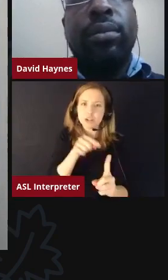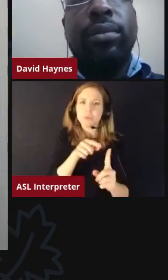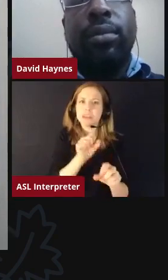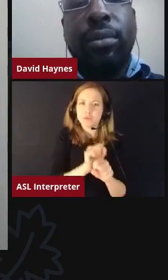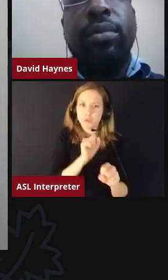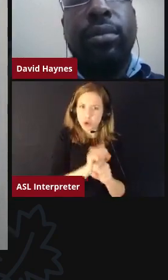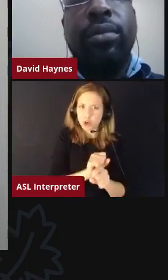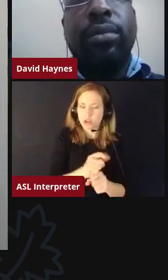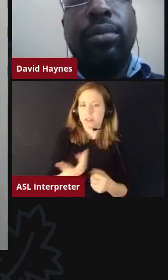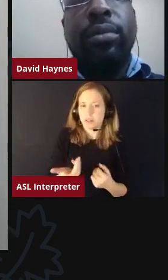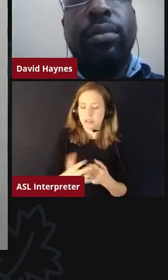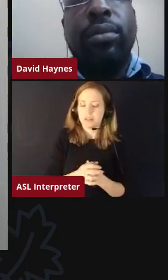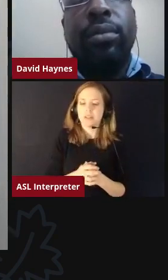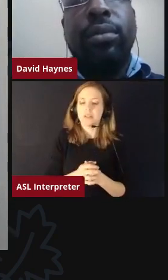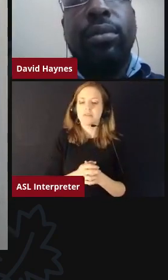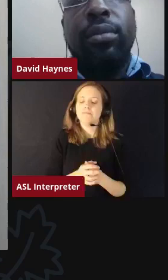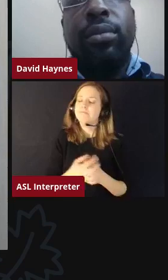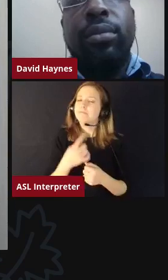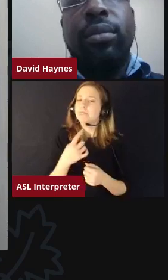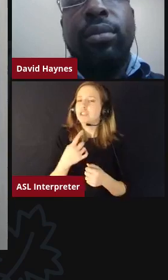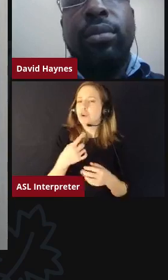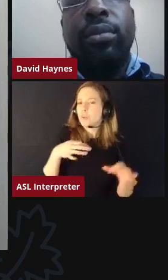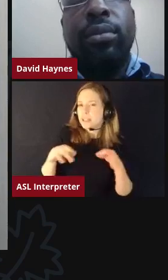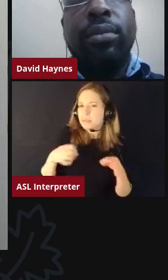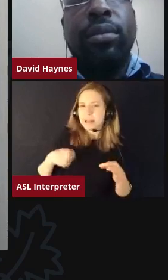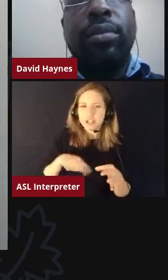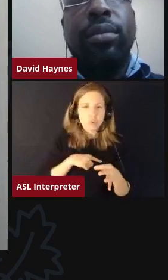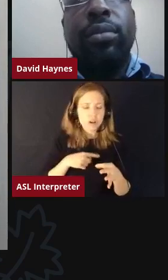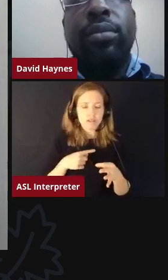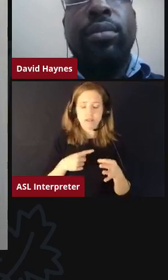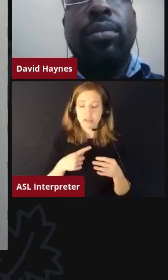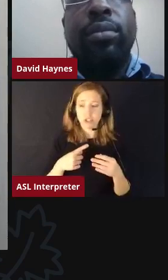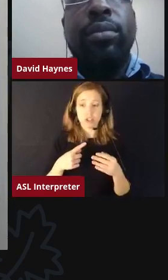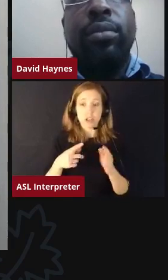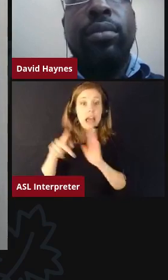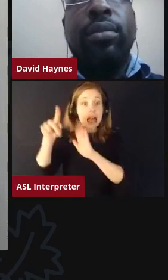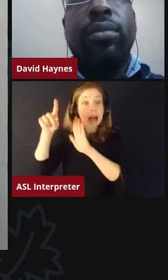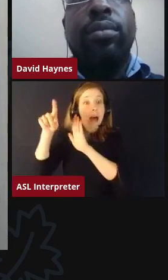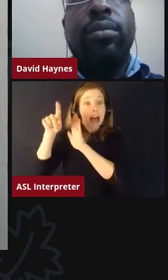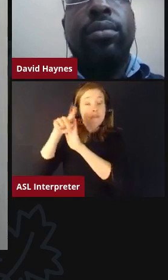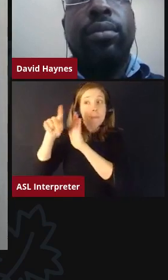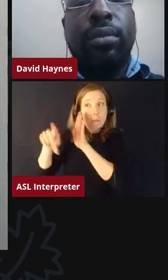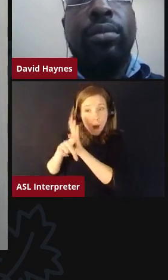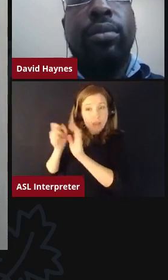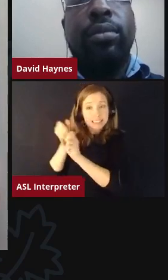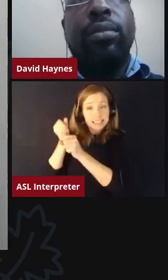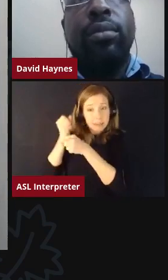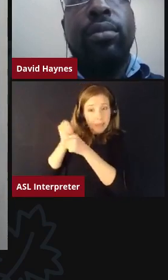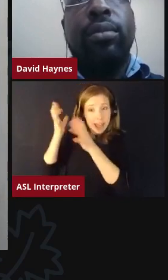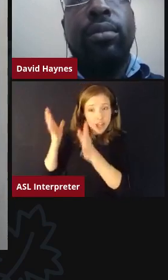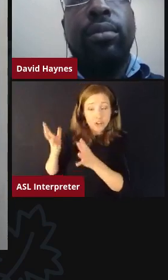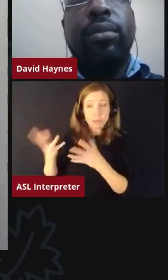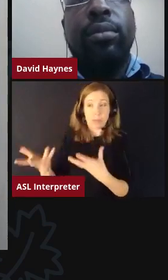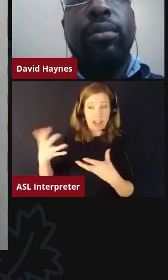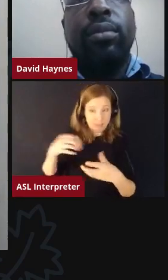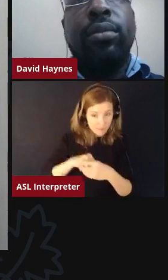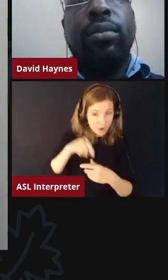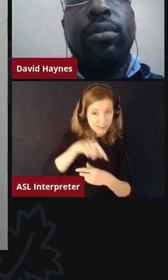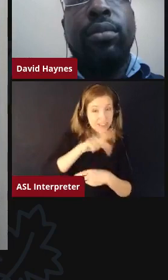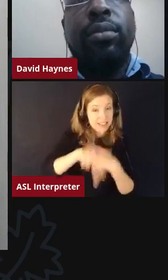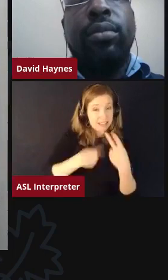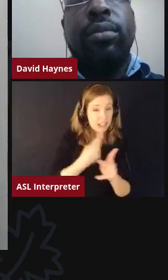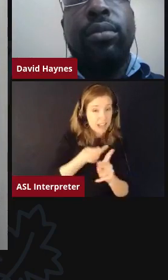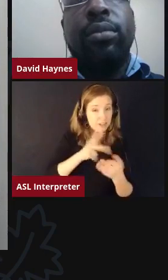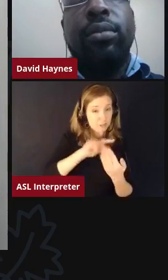what, if any, if there's been any collaboration where policy makers are actually working with people like you